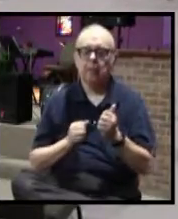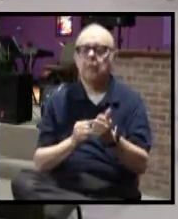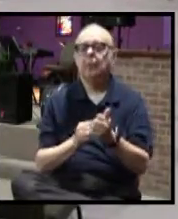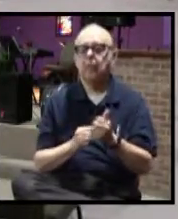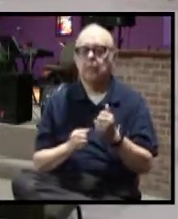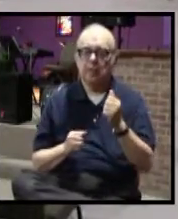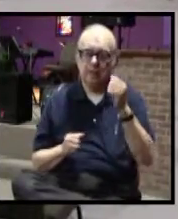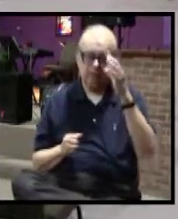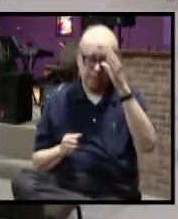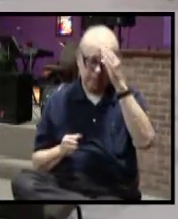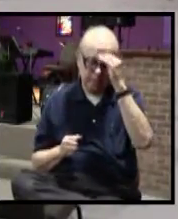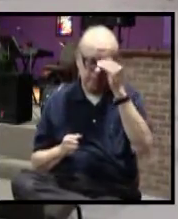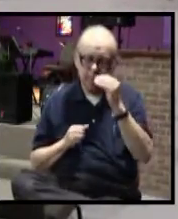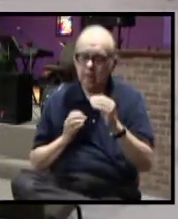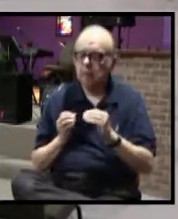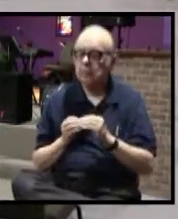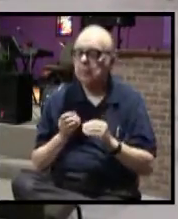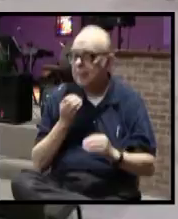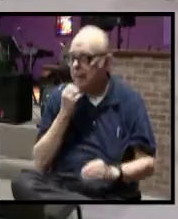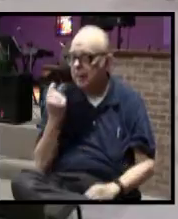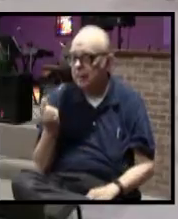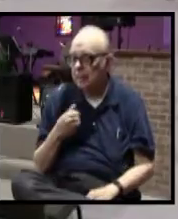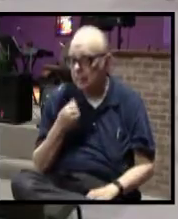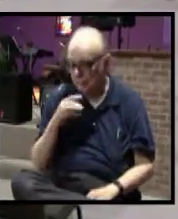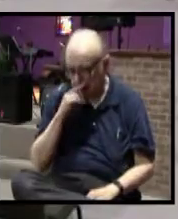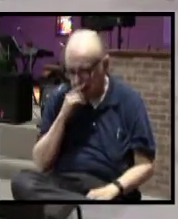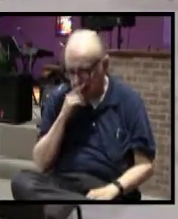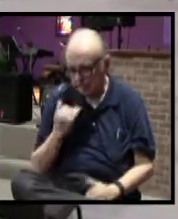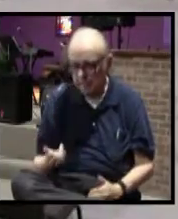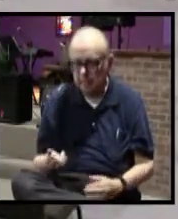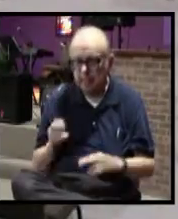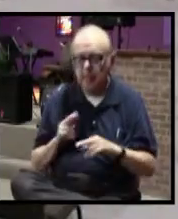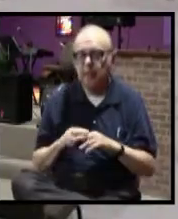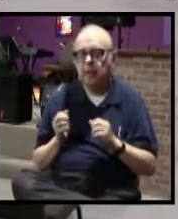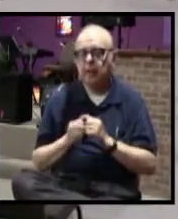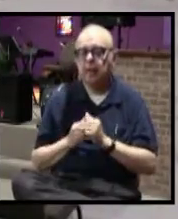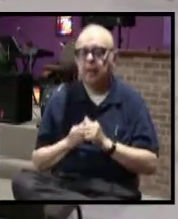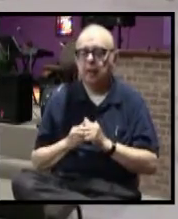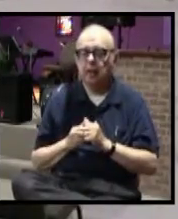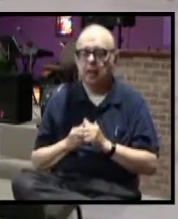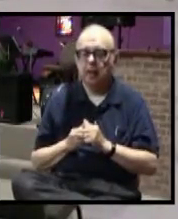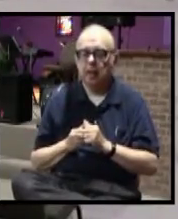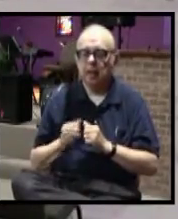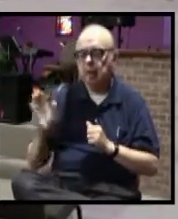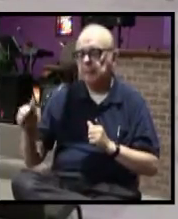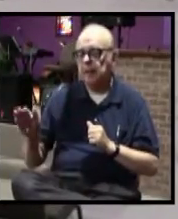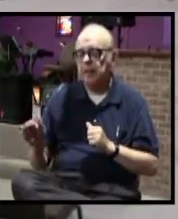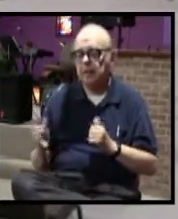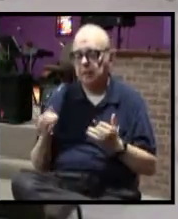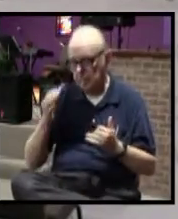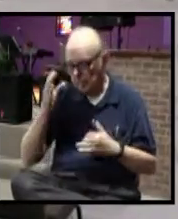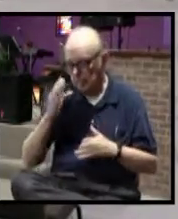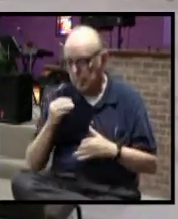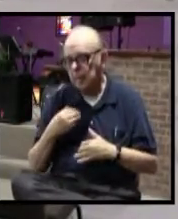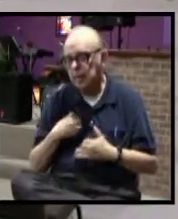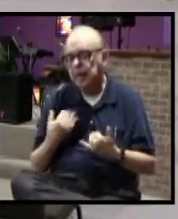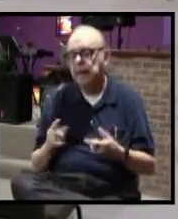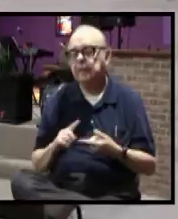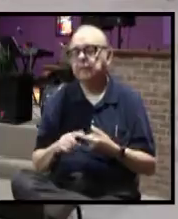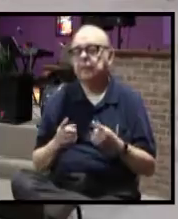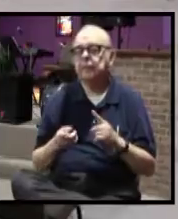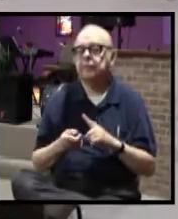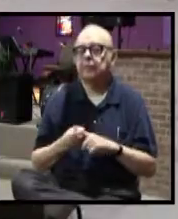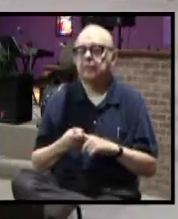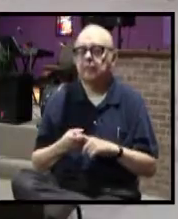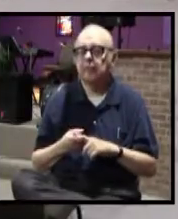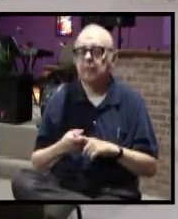The follow-up to that story was that the boy no longer ate alone. The other kids now were sitting with him and patting him on the back. The boy now